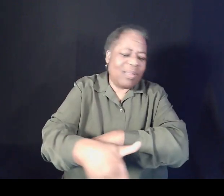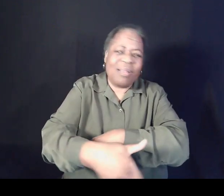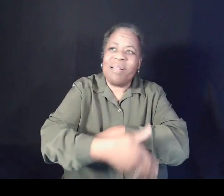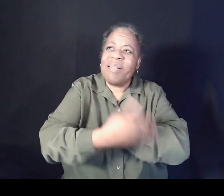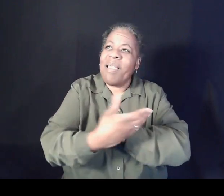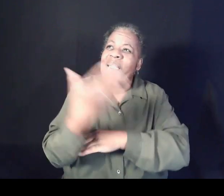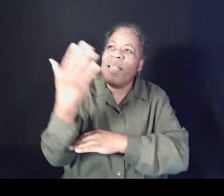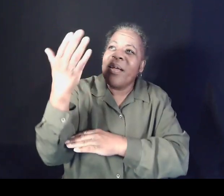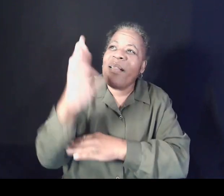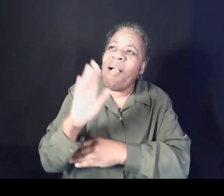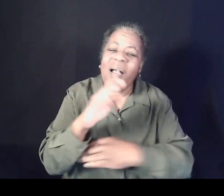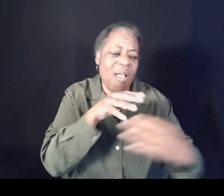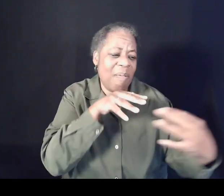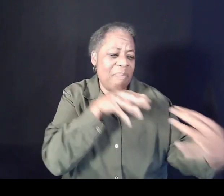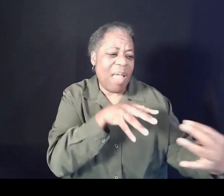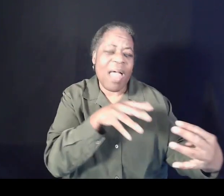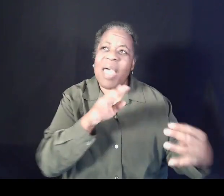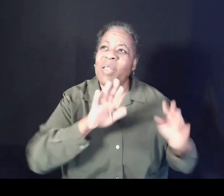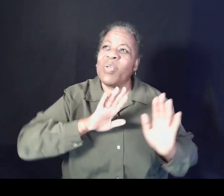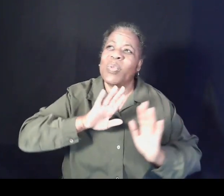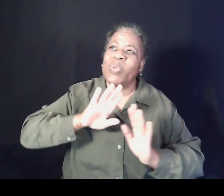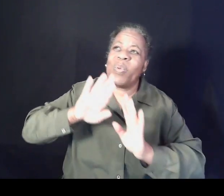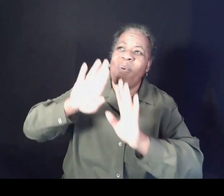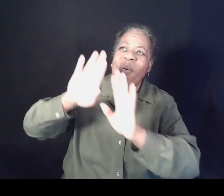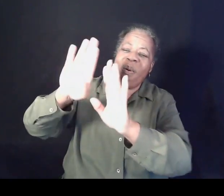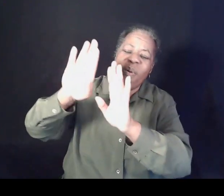the battle belongs to you.